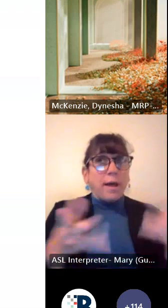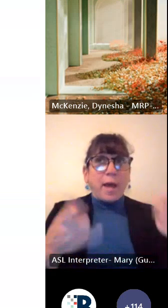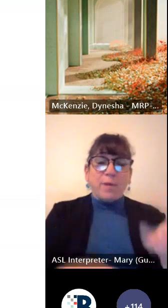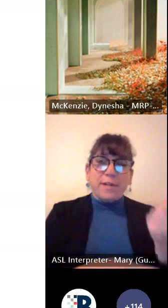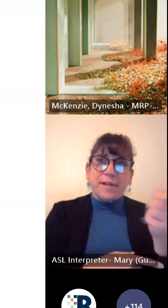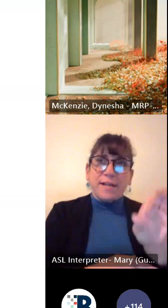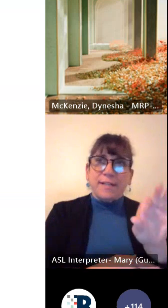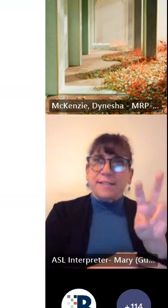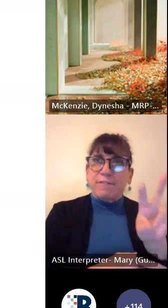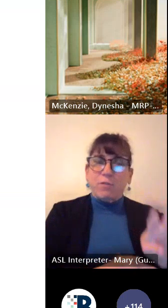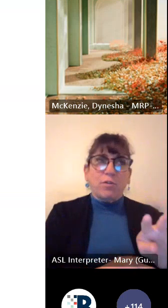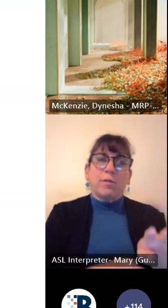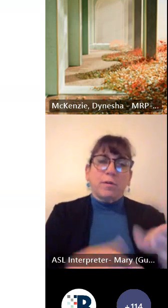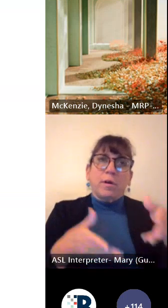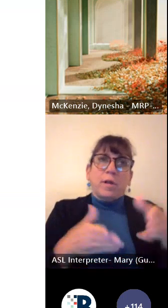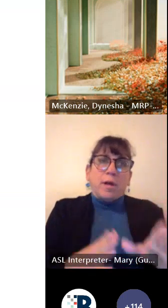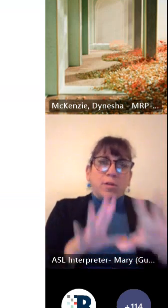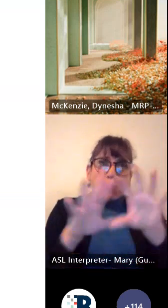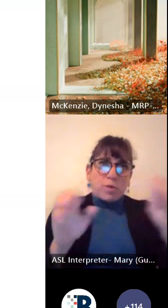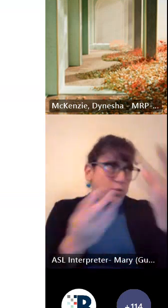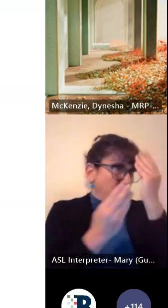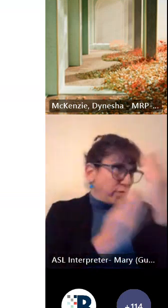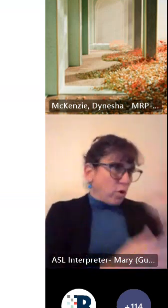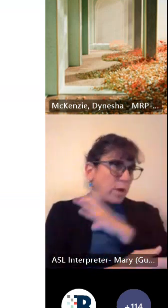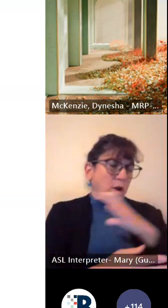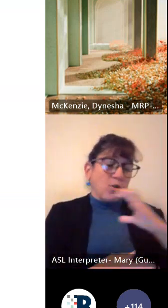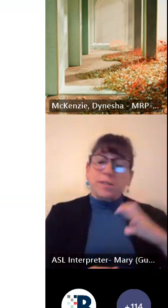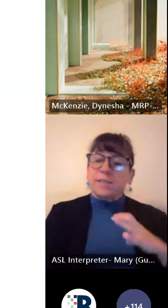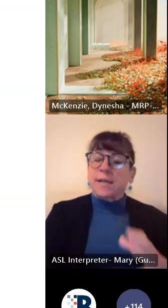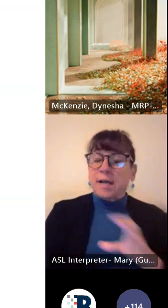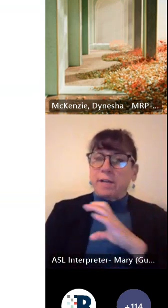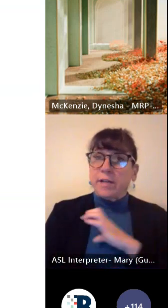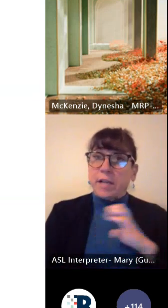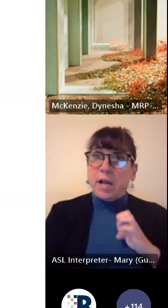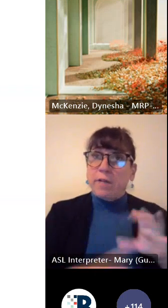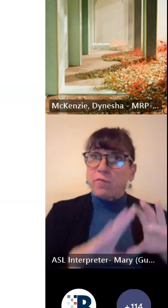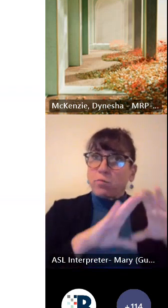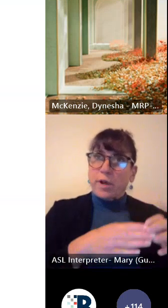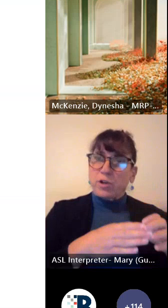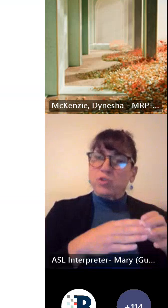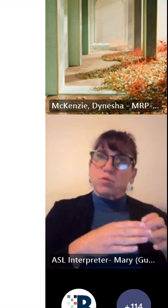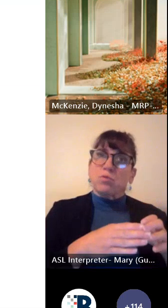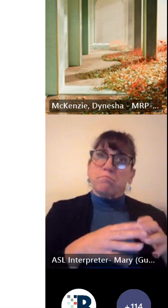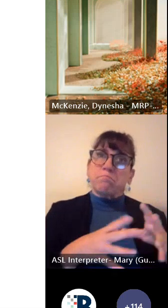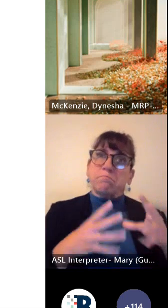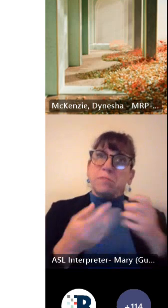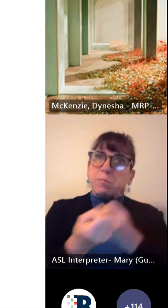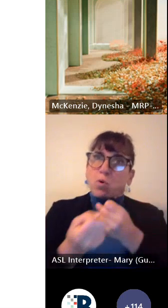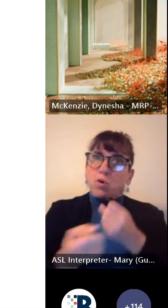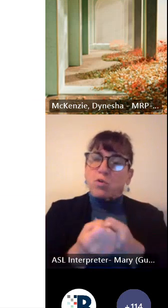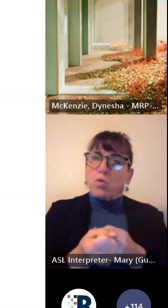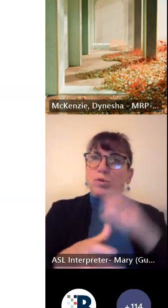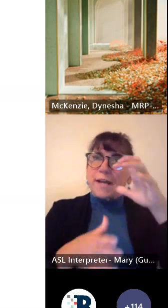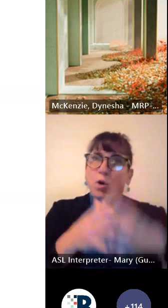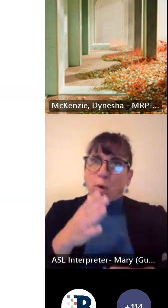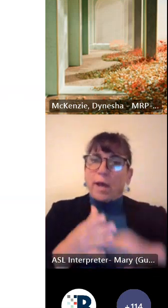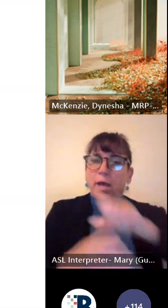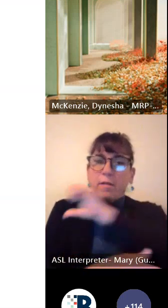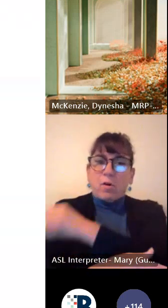notify Congress if the executive branch is going to defer or rescind authority, because Congress has the power of the